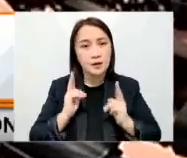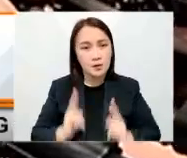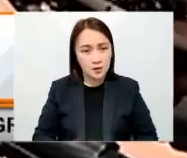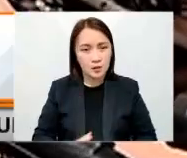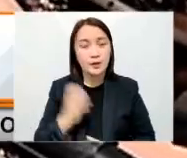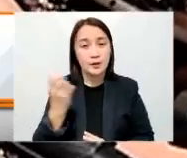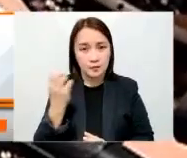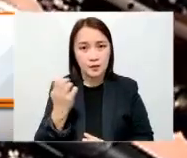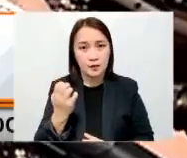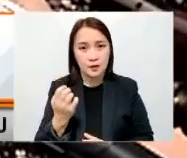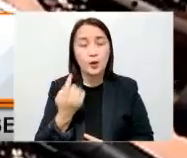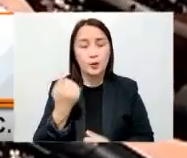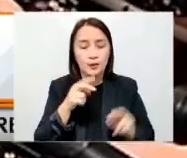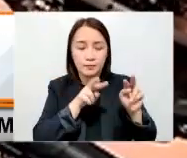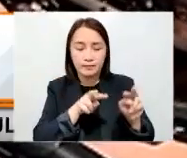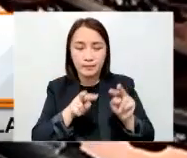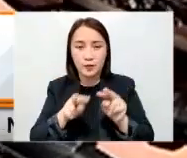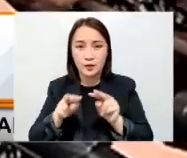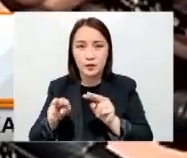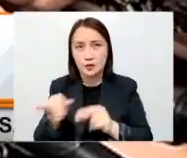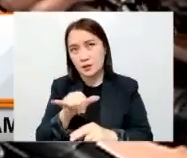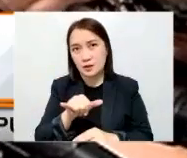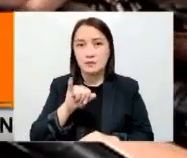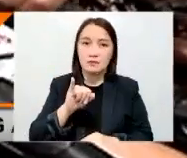like influenza and cough colds, etc.